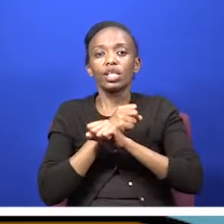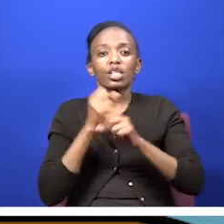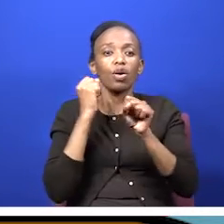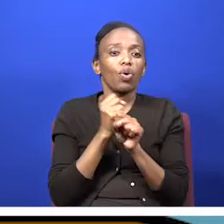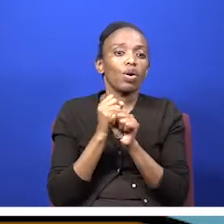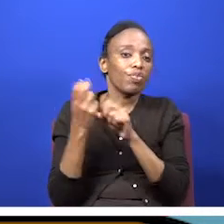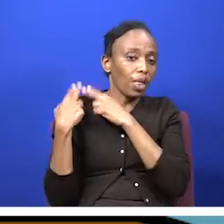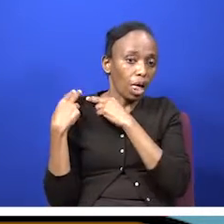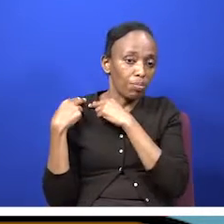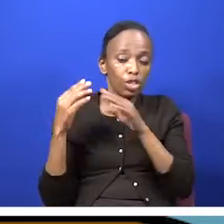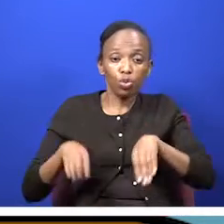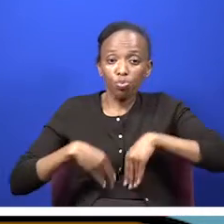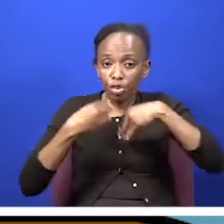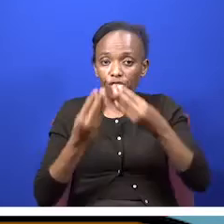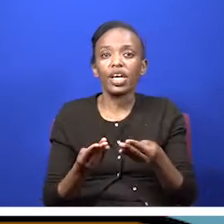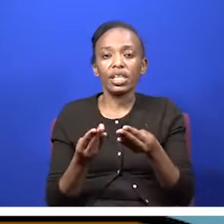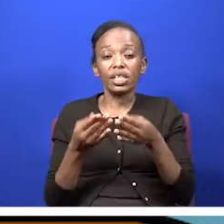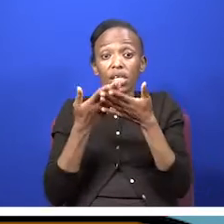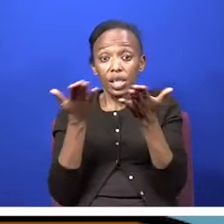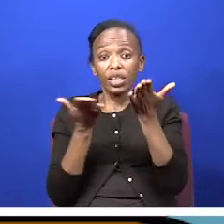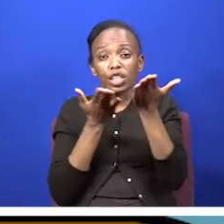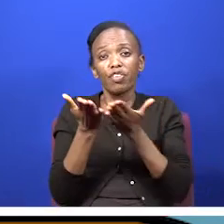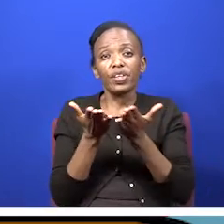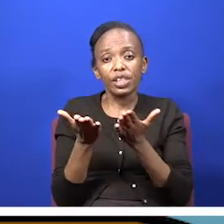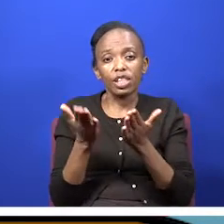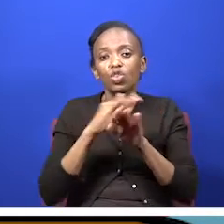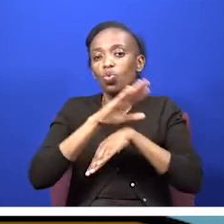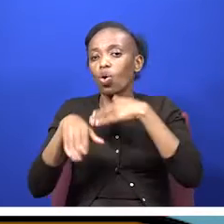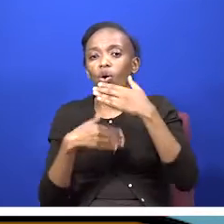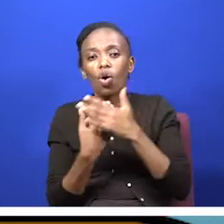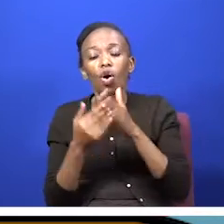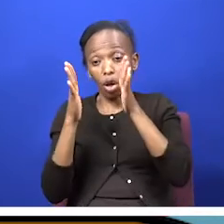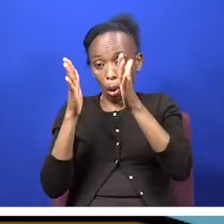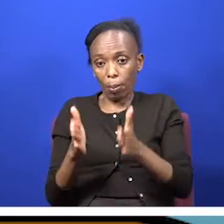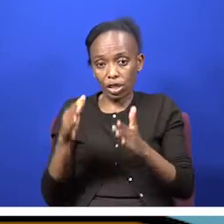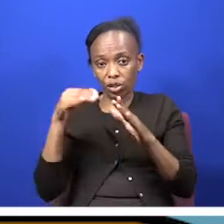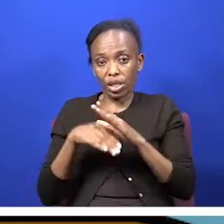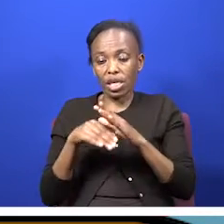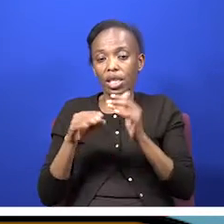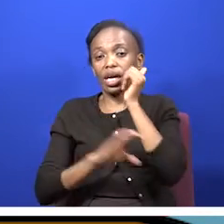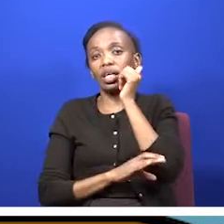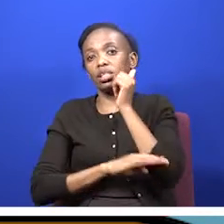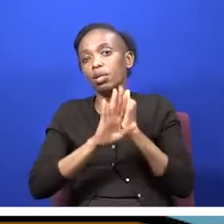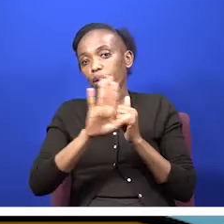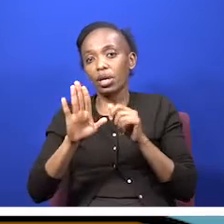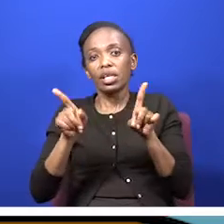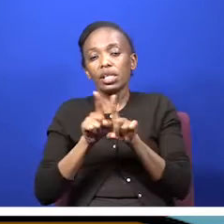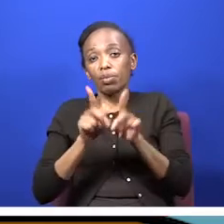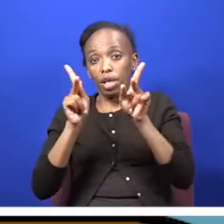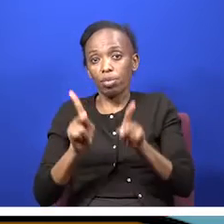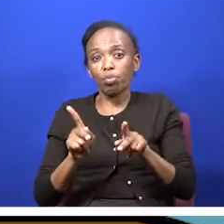It is the work of government to provide these services to every person in their